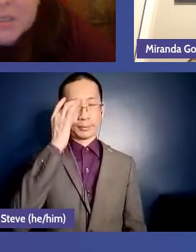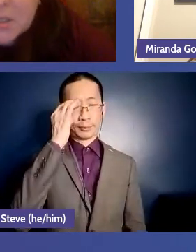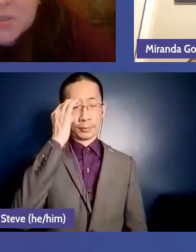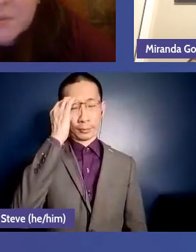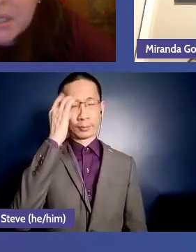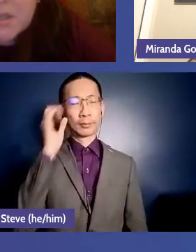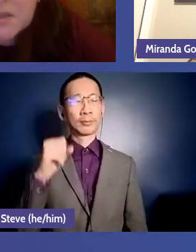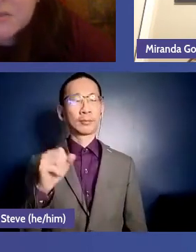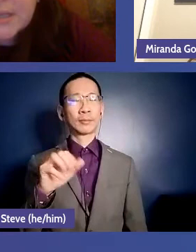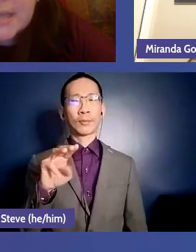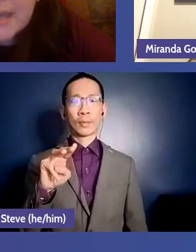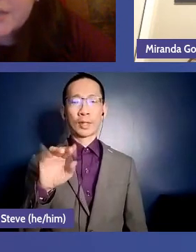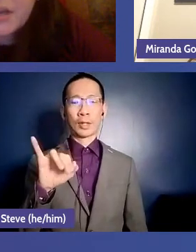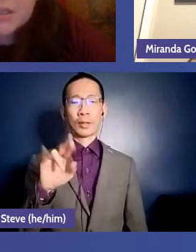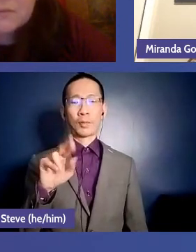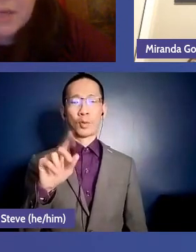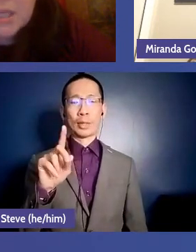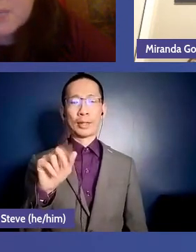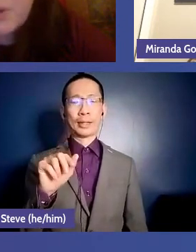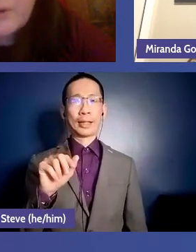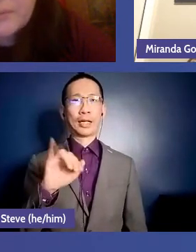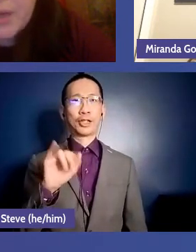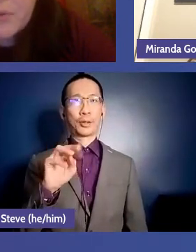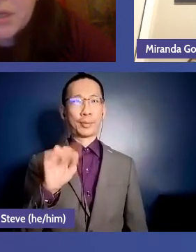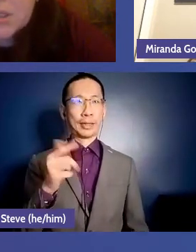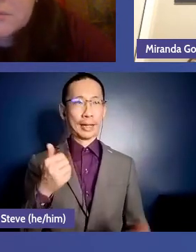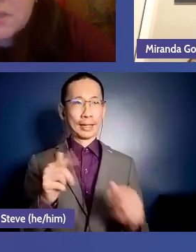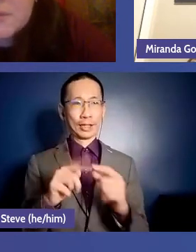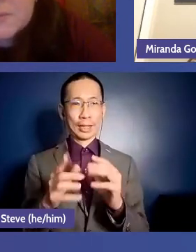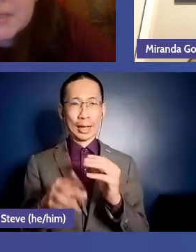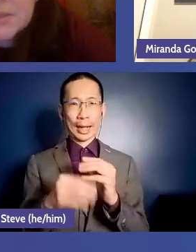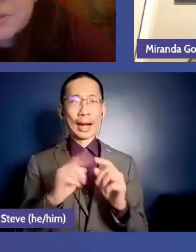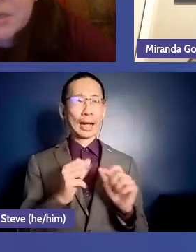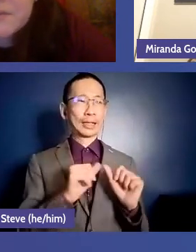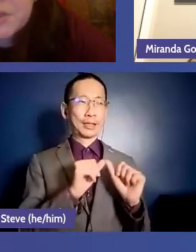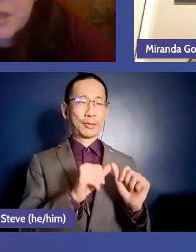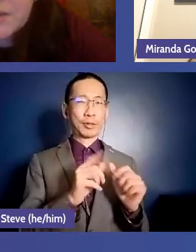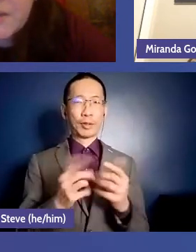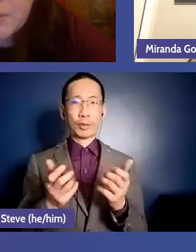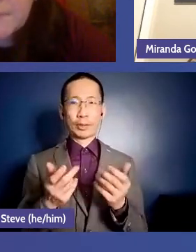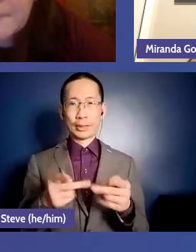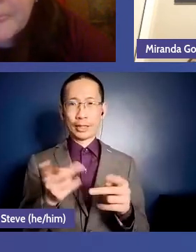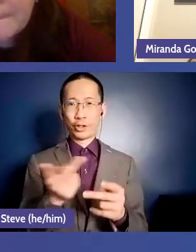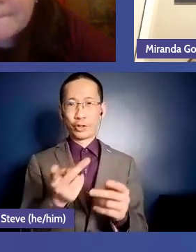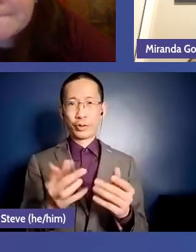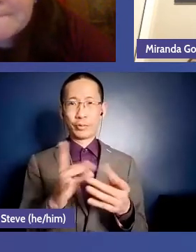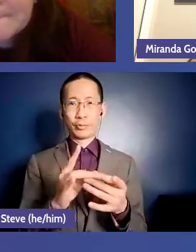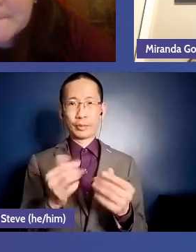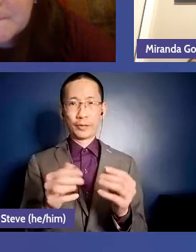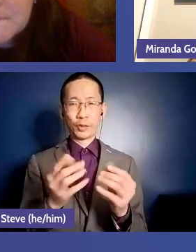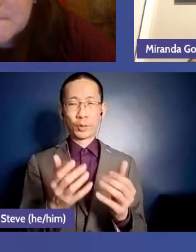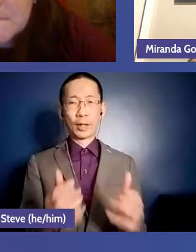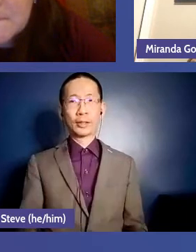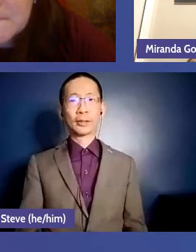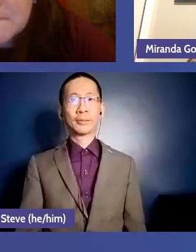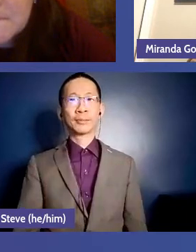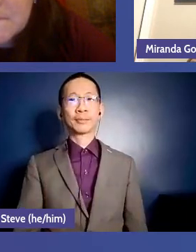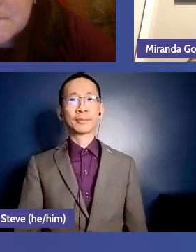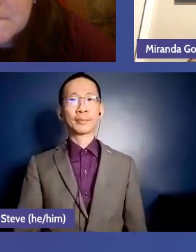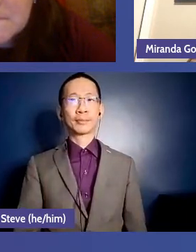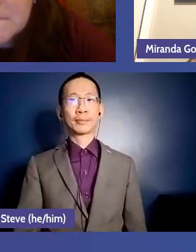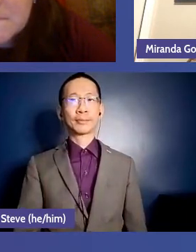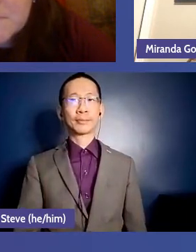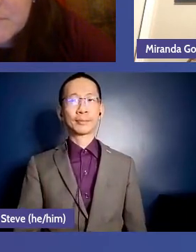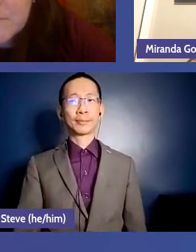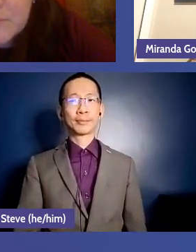And Miranda and Jamil, anything you'd like to add, or I can keep going, but I wanted to give you space to jump in if you'd like on that one. Yeah. I just want to underscore like